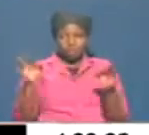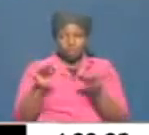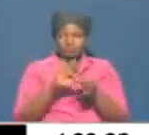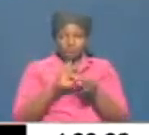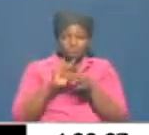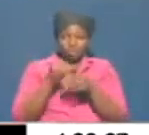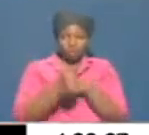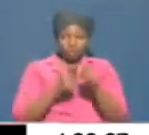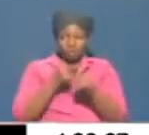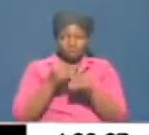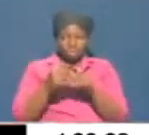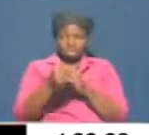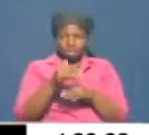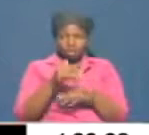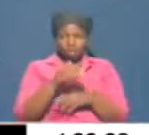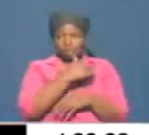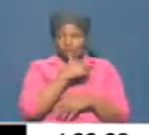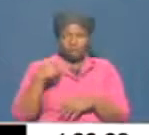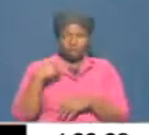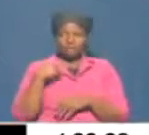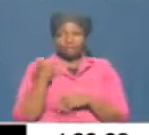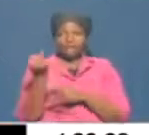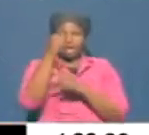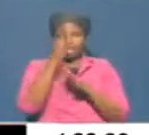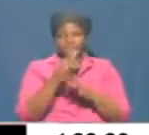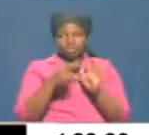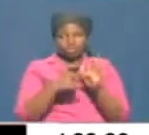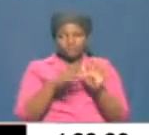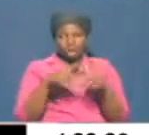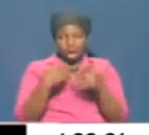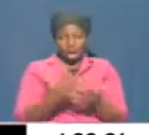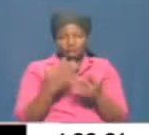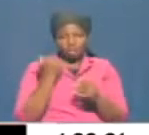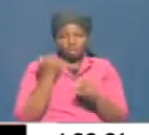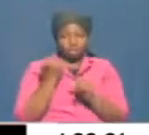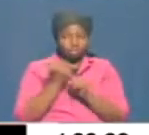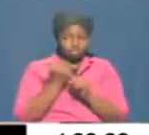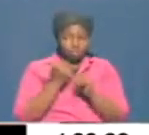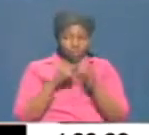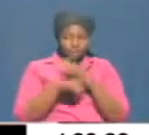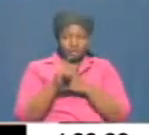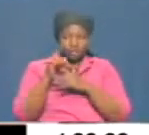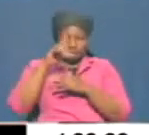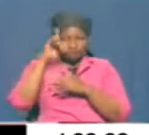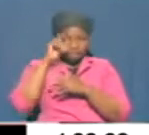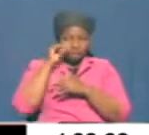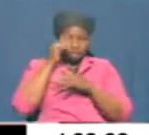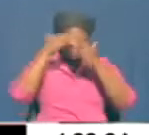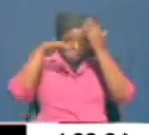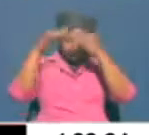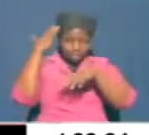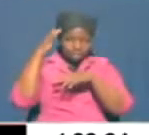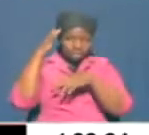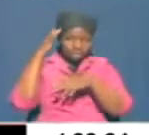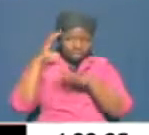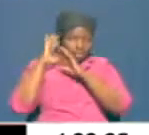The artists from Poland showcase creative works they put up together with students from the Pwani University in Kilifi. The event is served to cut and raise for the